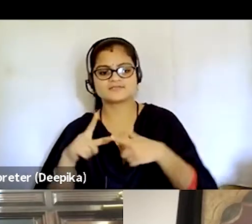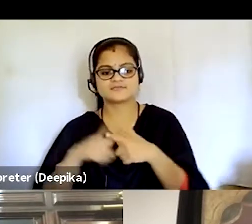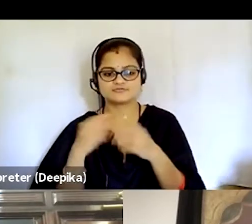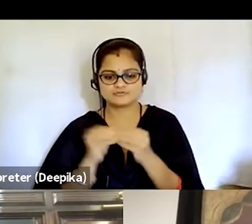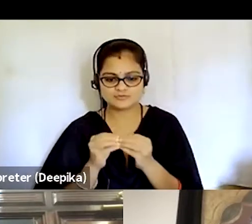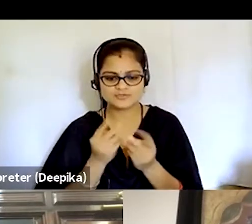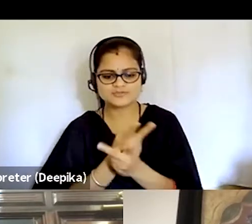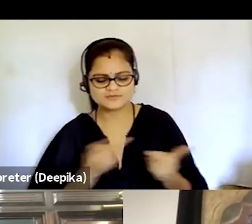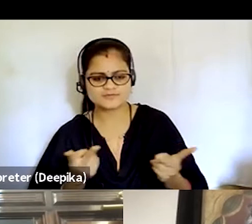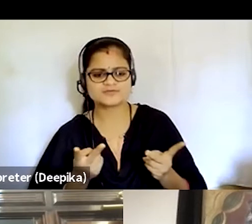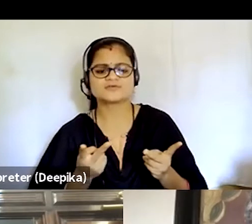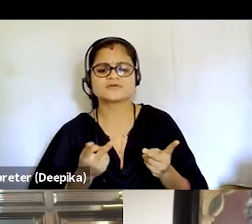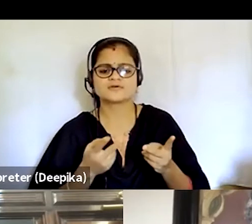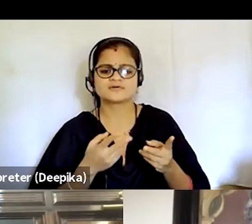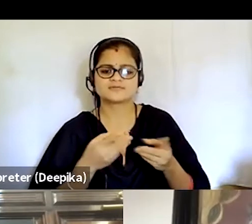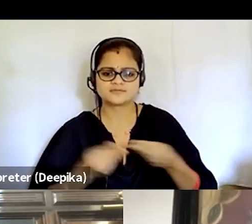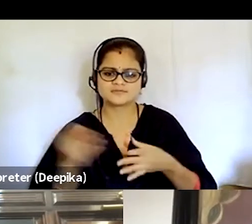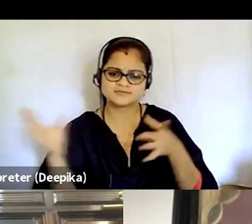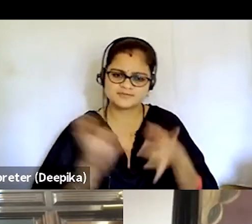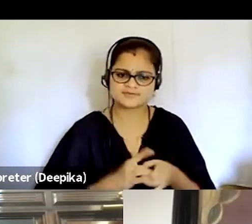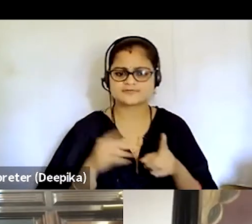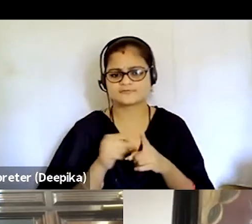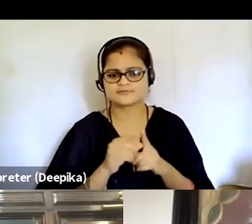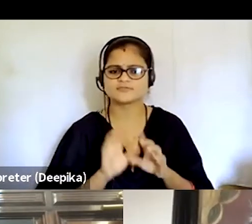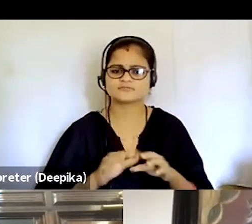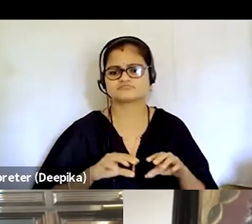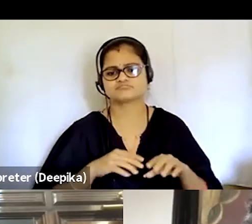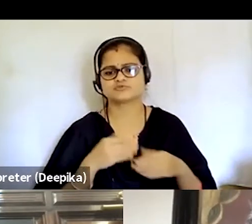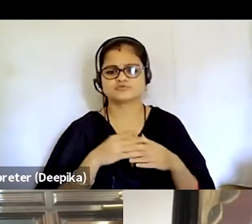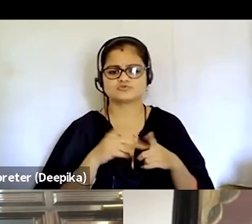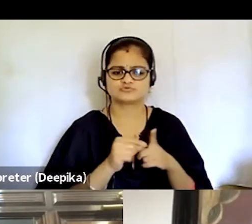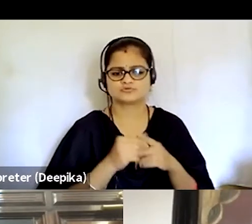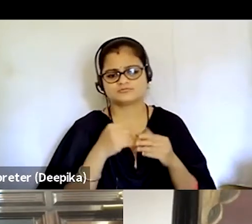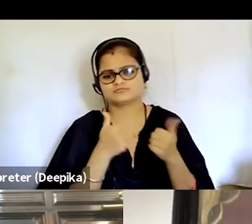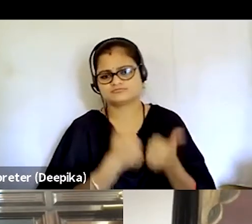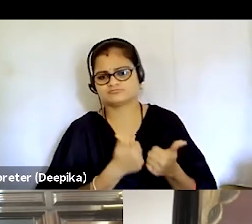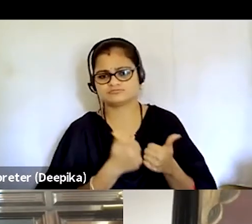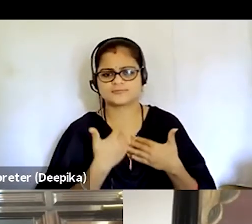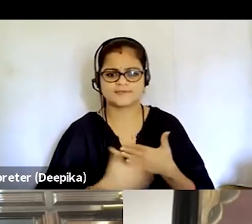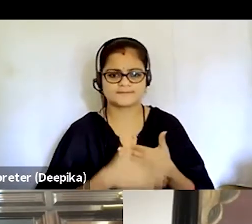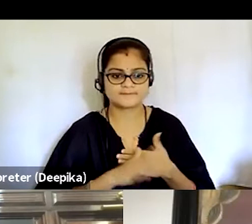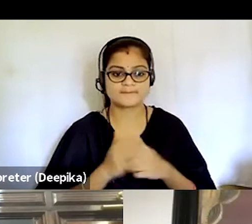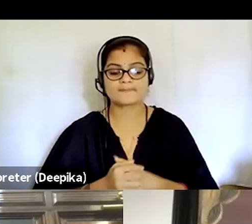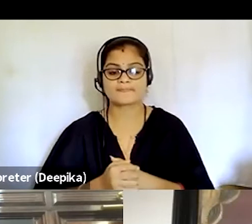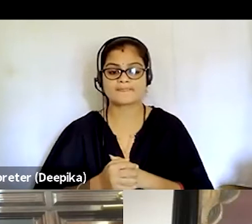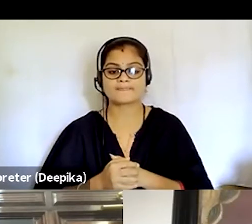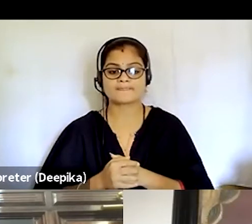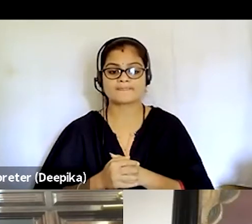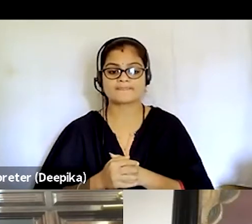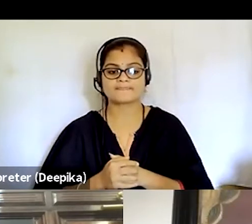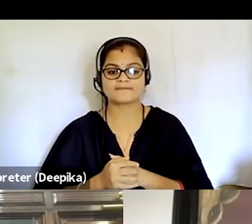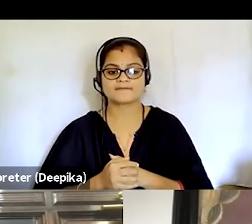pop artists who did exceedingly well. And further on, from a DNA